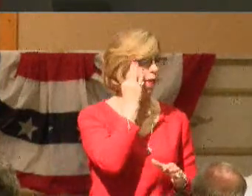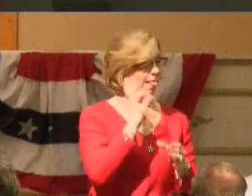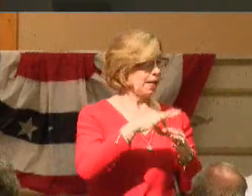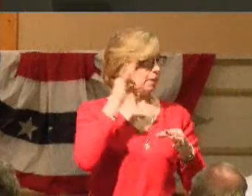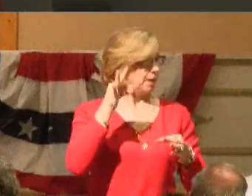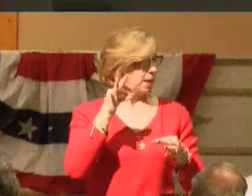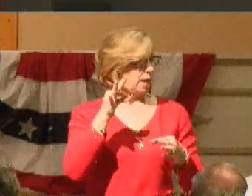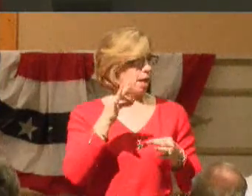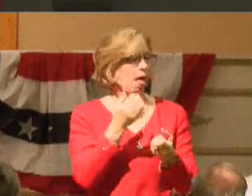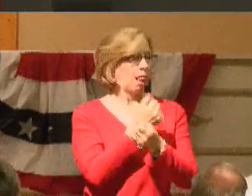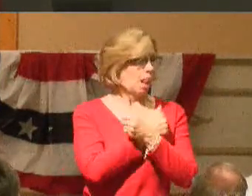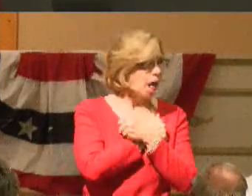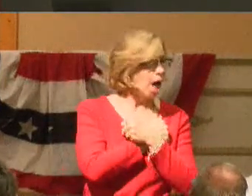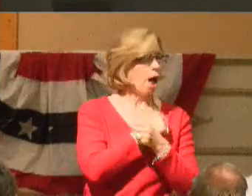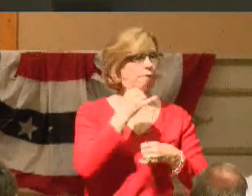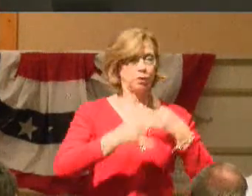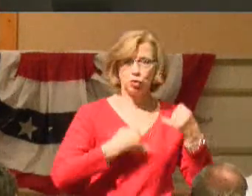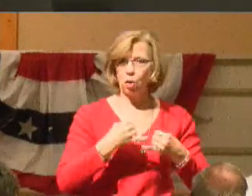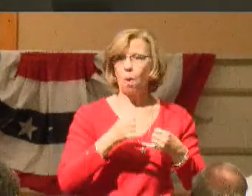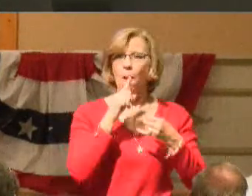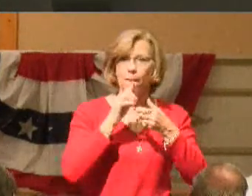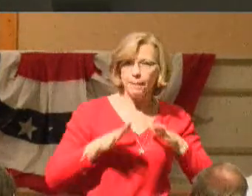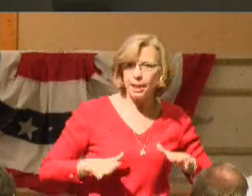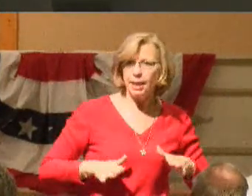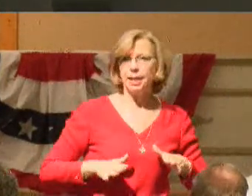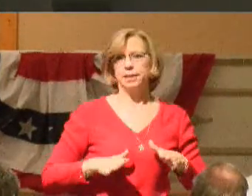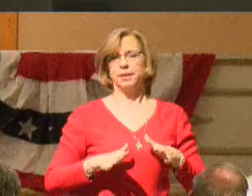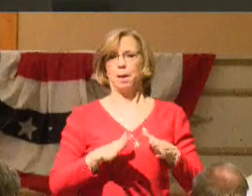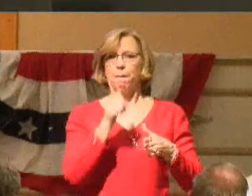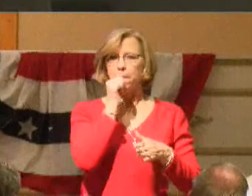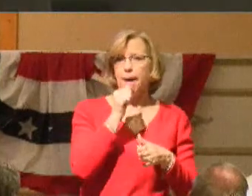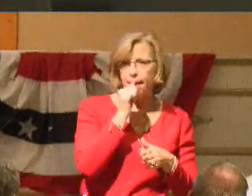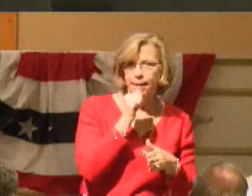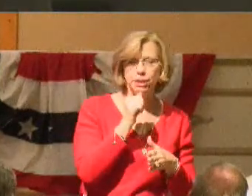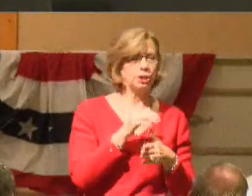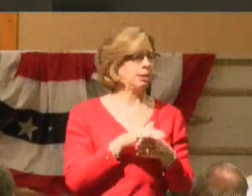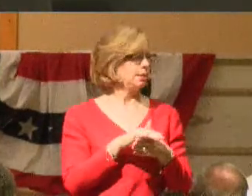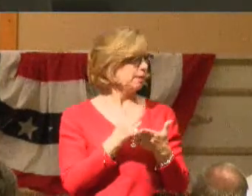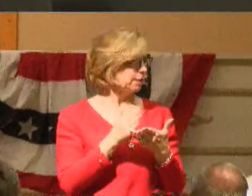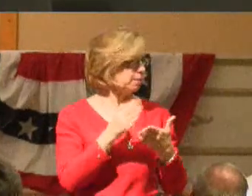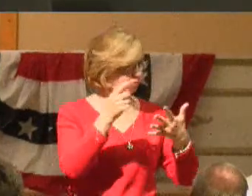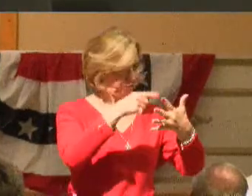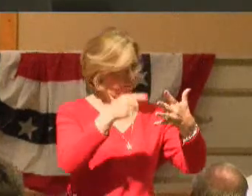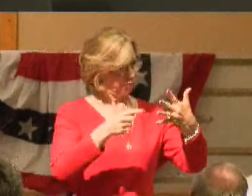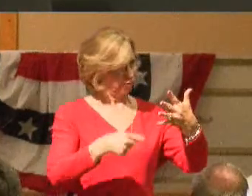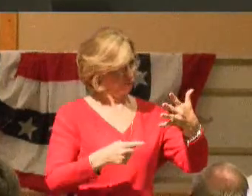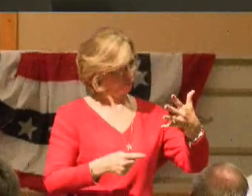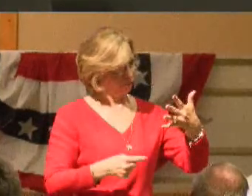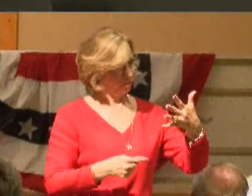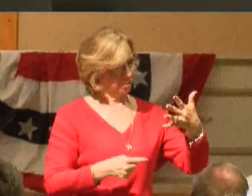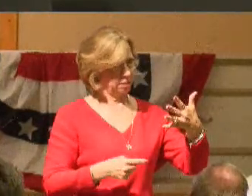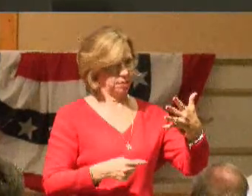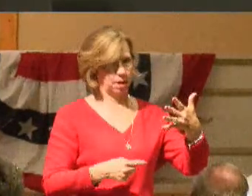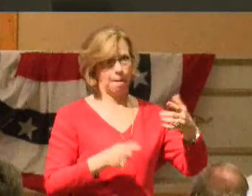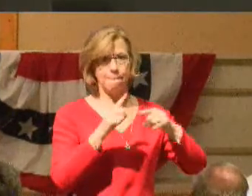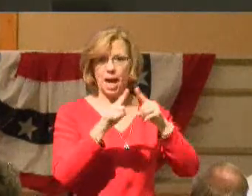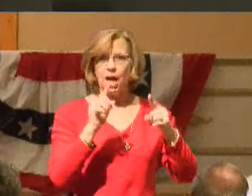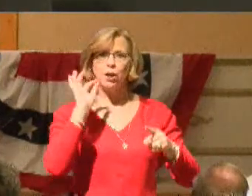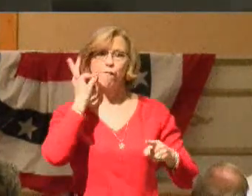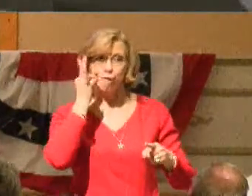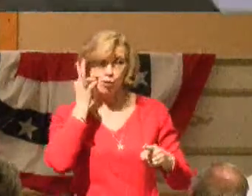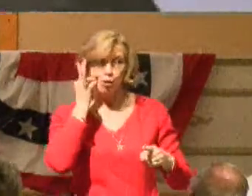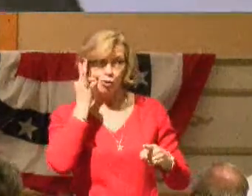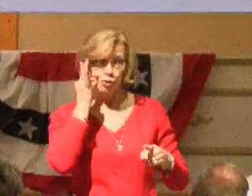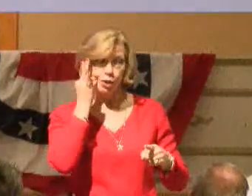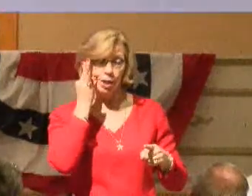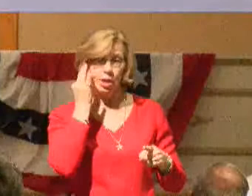peace, long-suffering, gentleness, goodness, faith, meekness, temperance. Against such there is no law. Now catch this, but the fruit, singular,